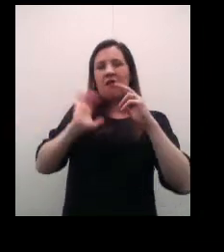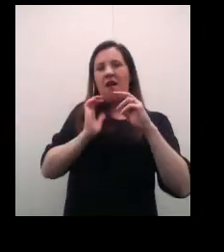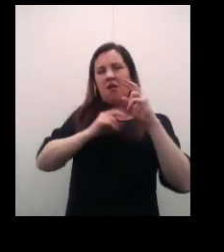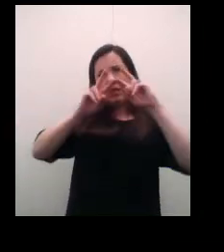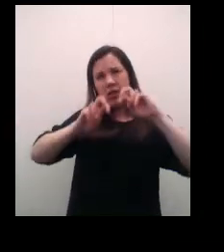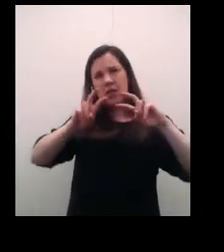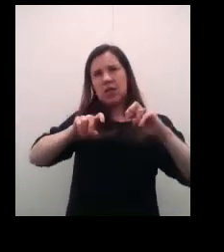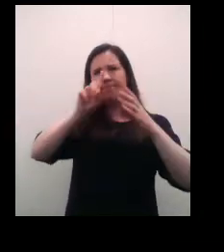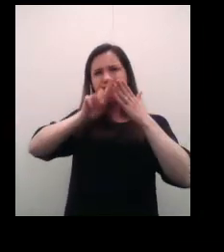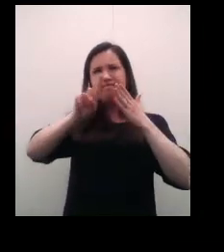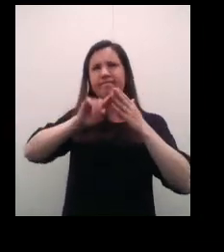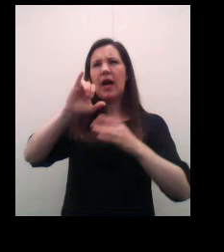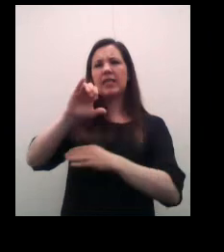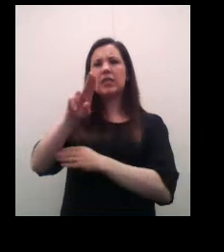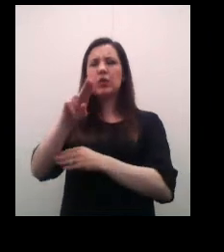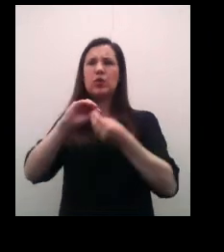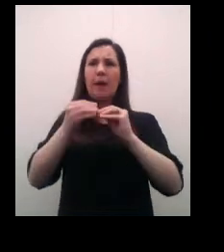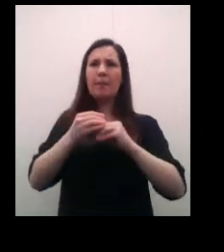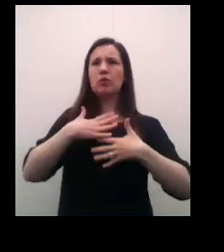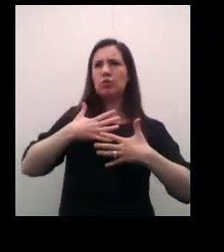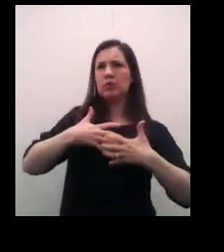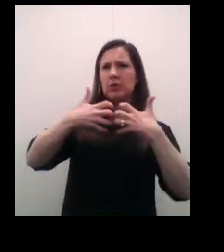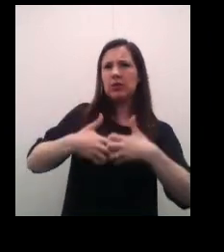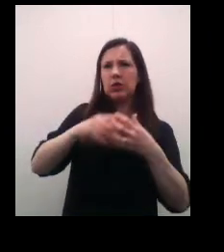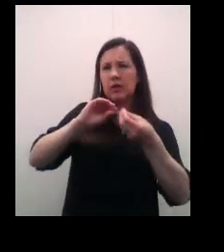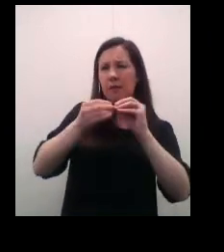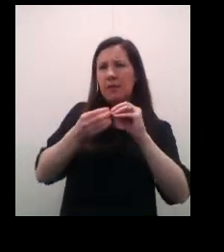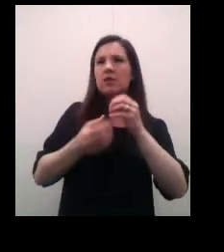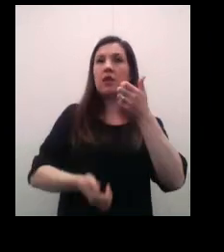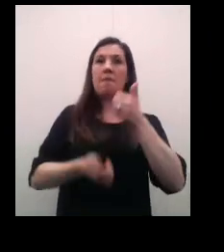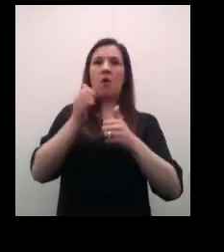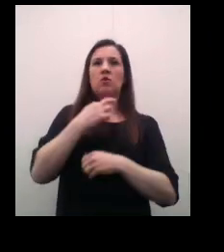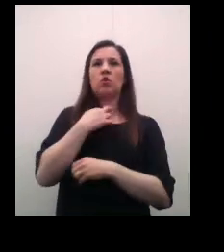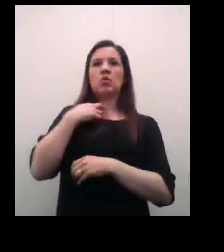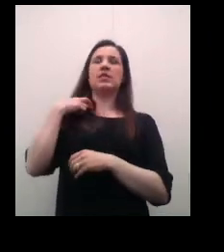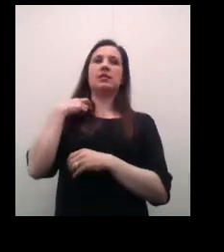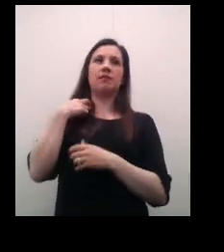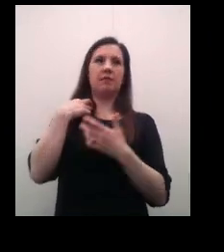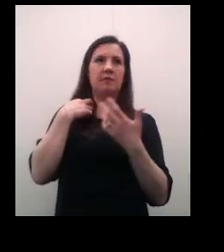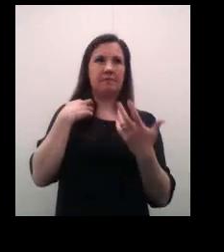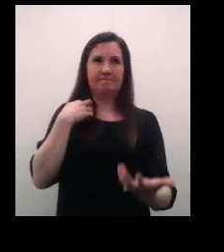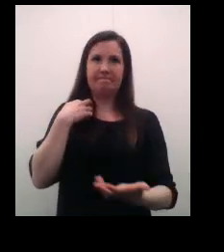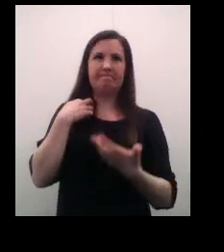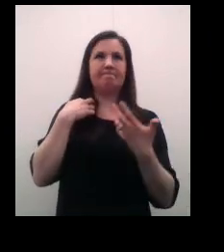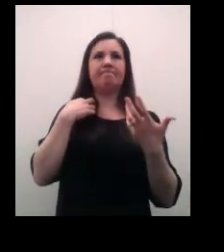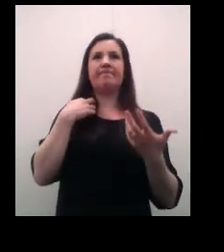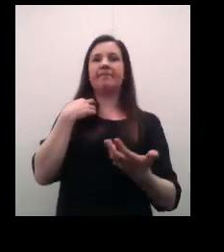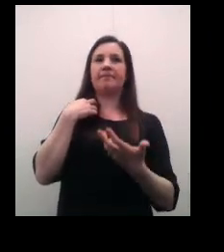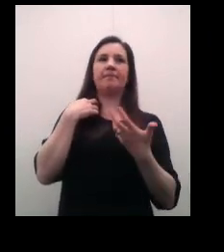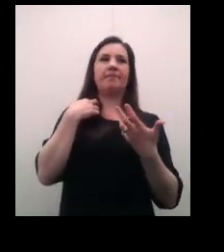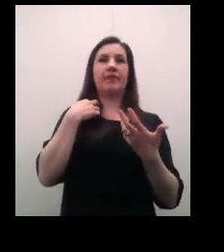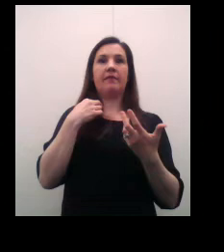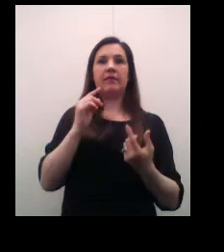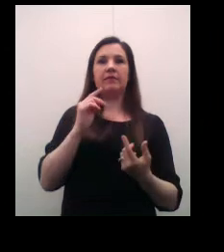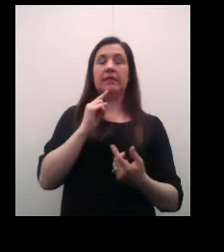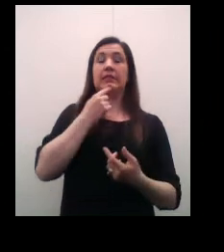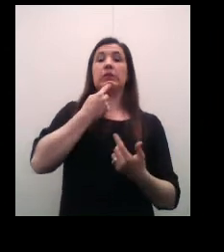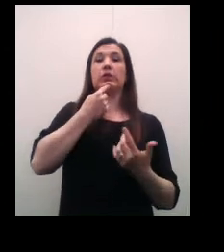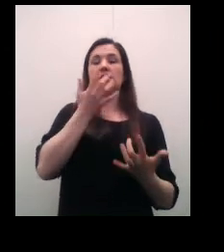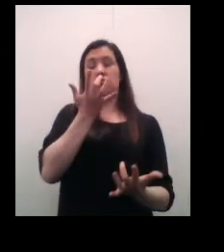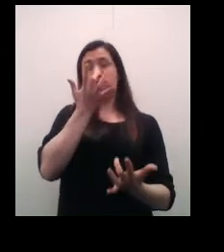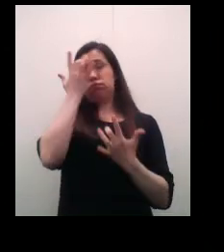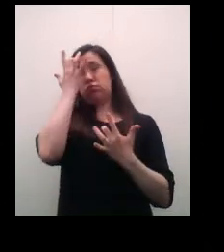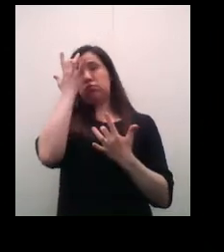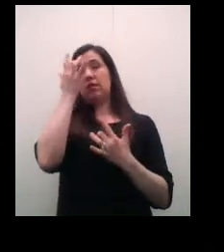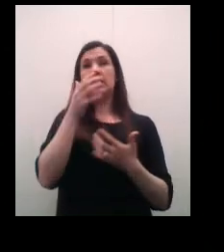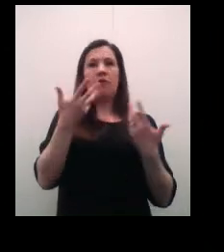at the ICU numbers and the intubations, because those are the ones that are most at risk of not only having a serious illness, because if they're in the